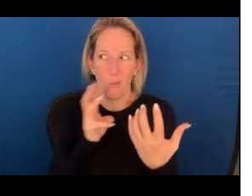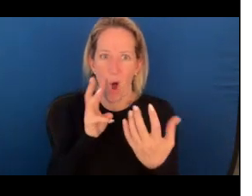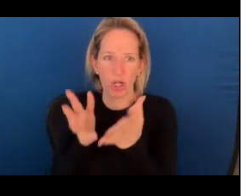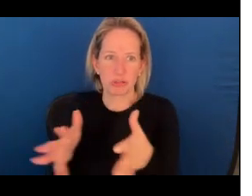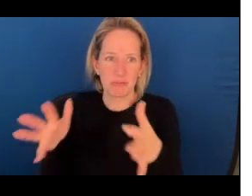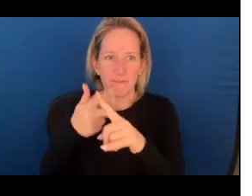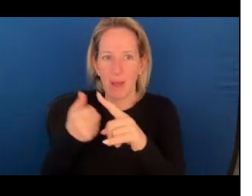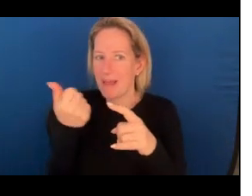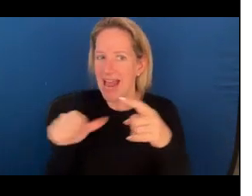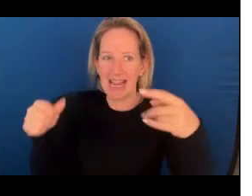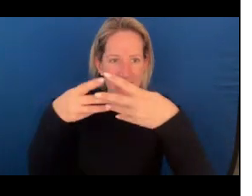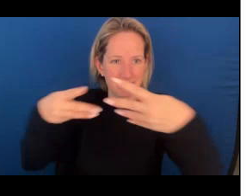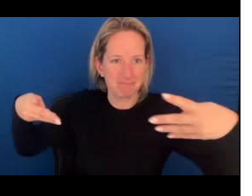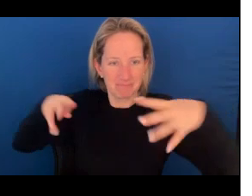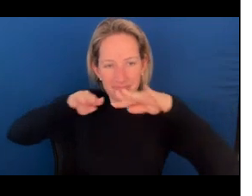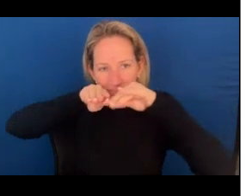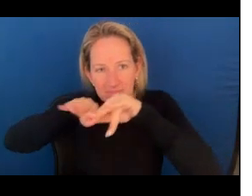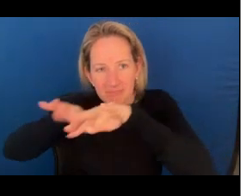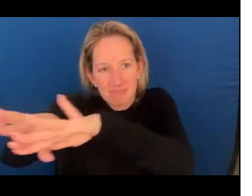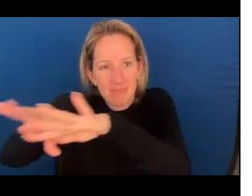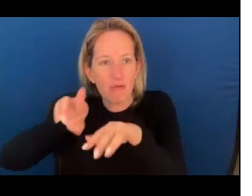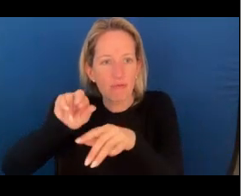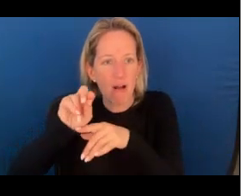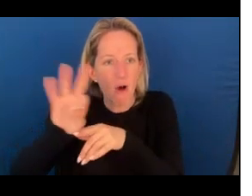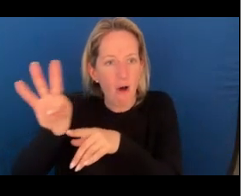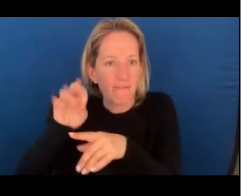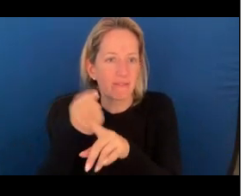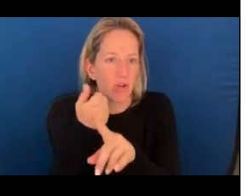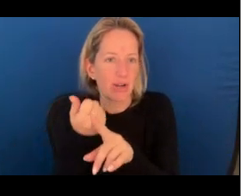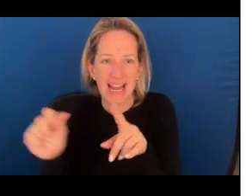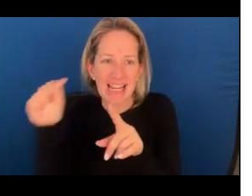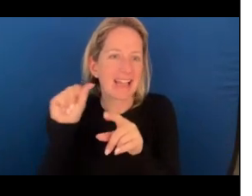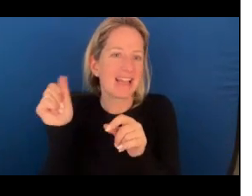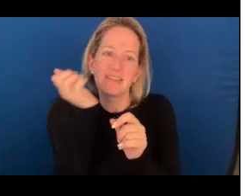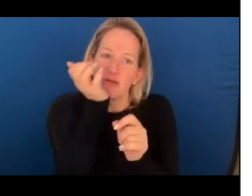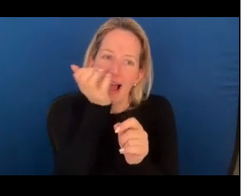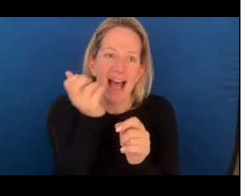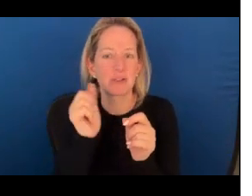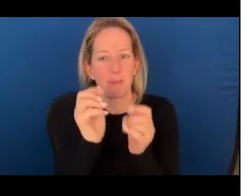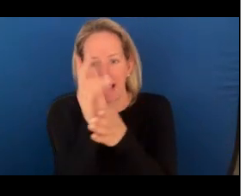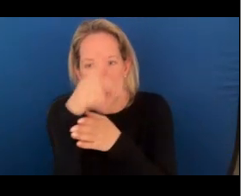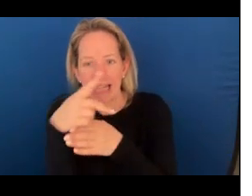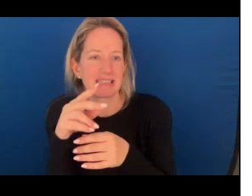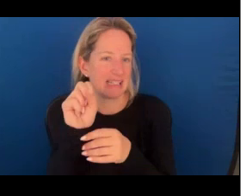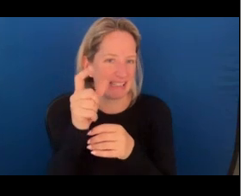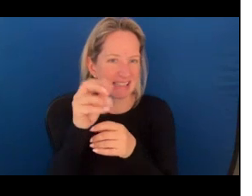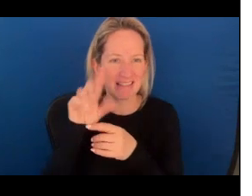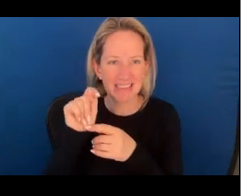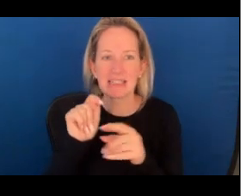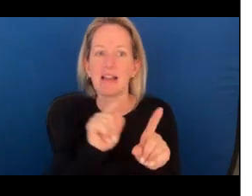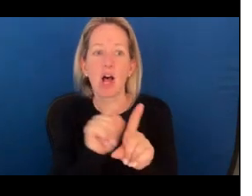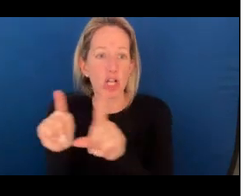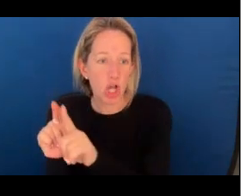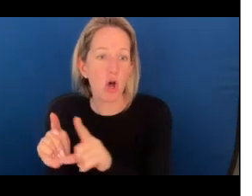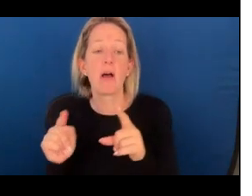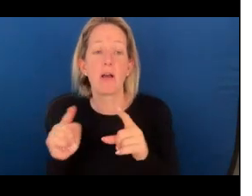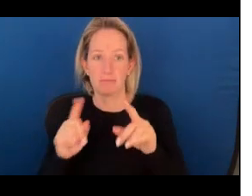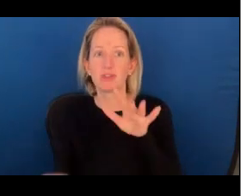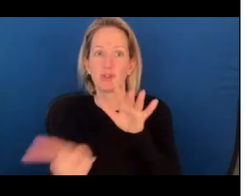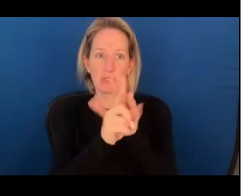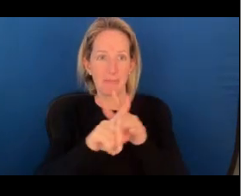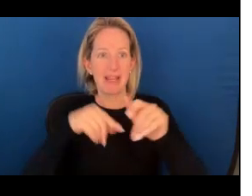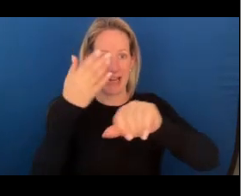from areas that are devoid of grass and plants and things like that. This also shows up in habitat